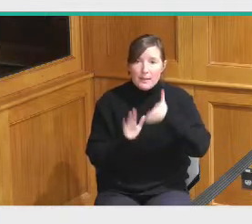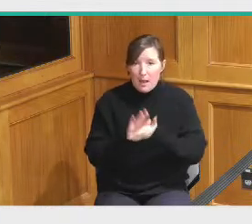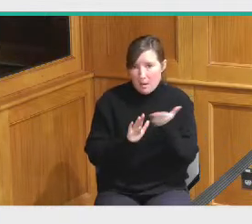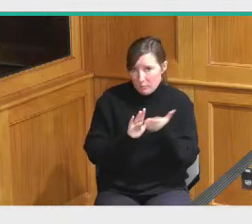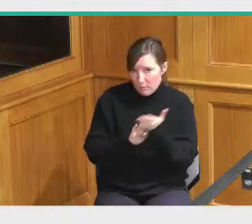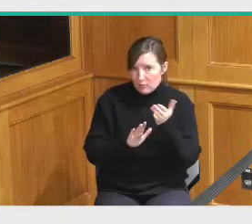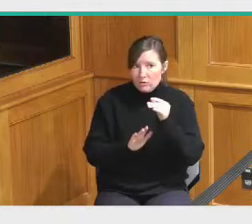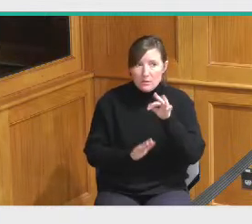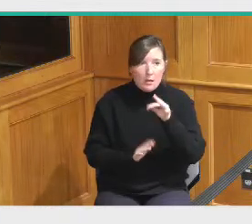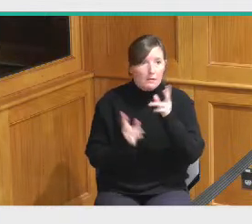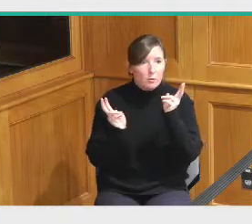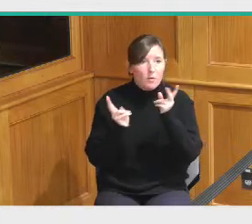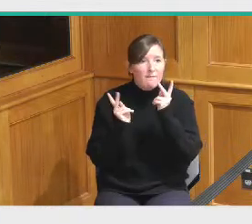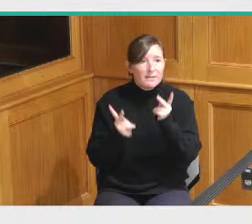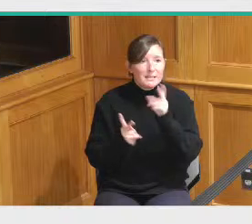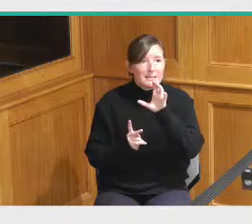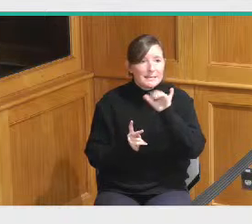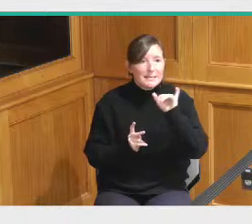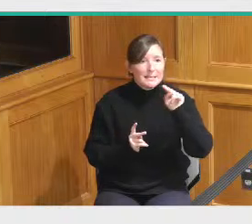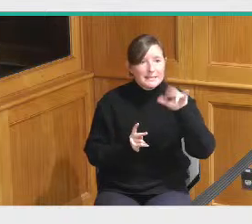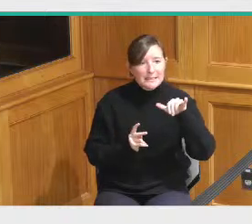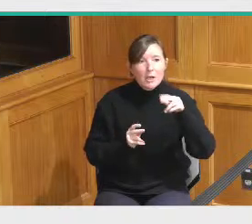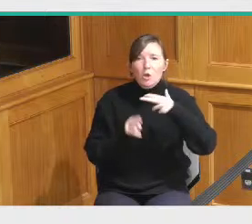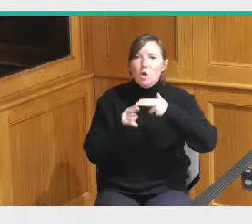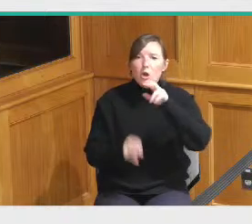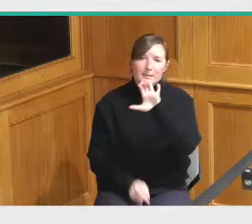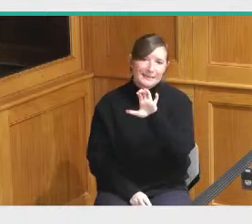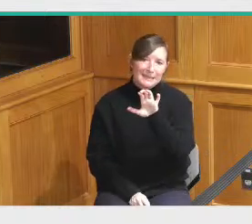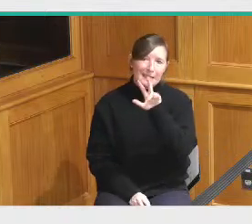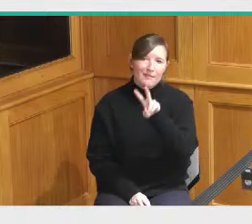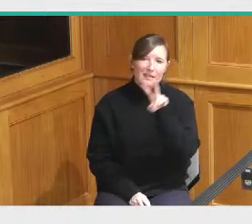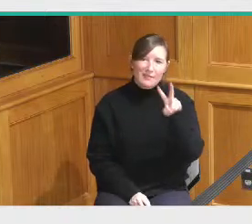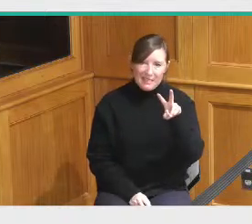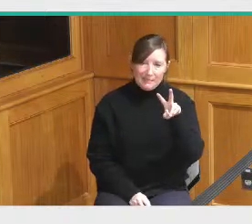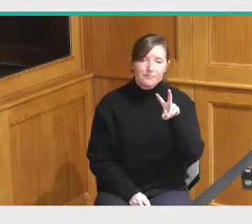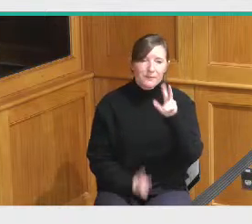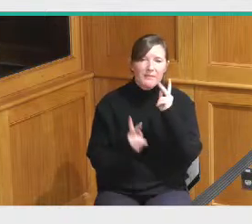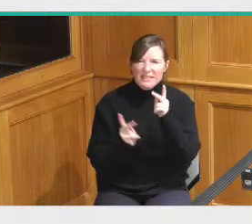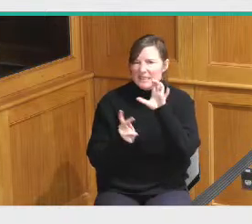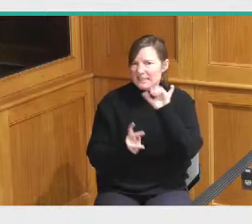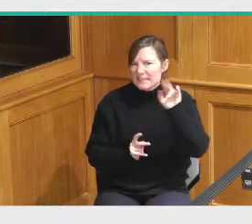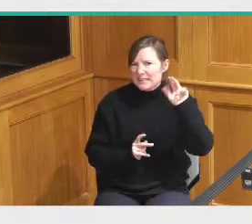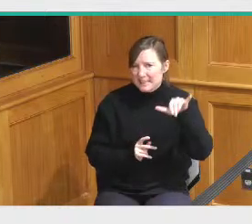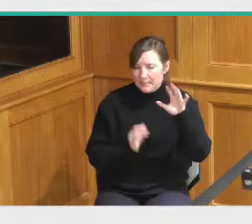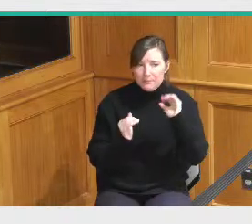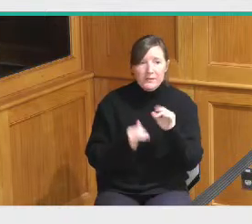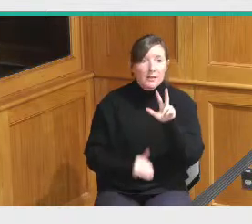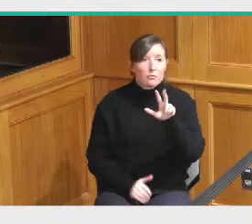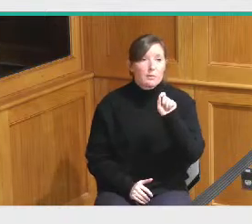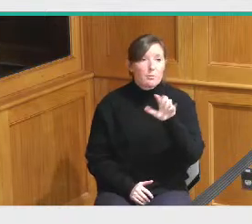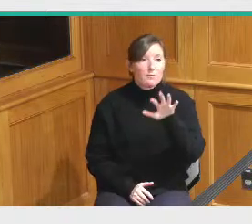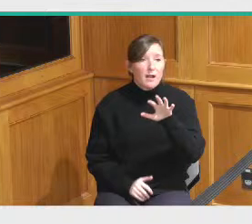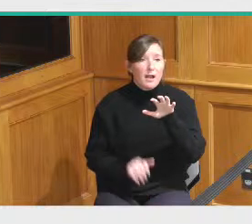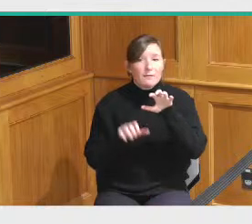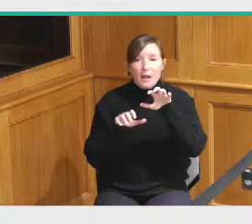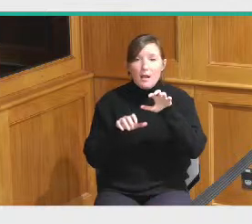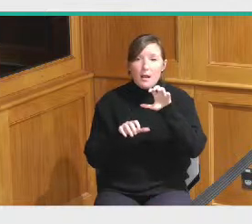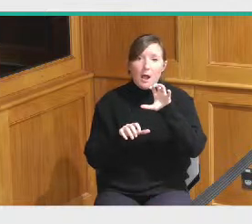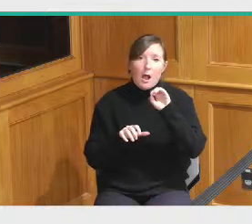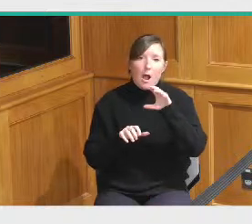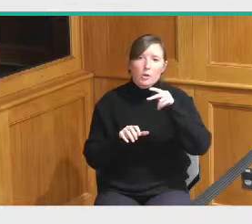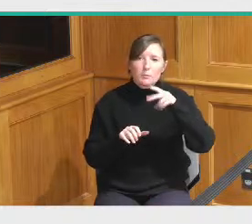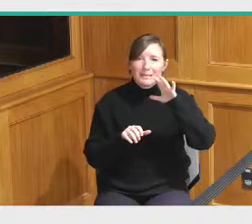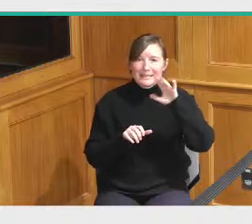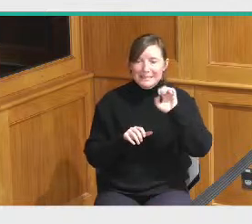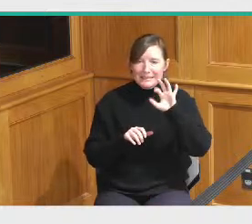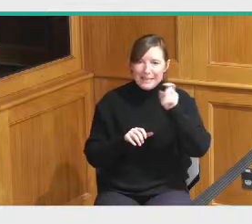Visit Cincy, otherwise known as the CVB. We have the 3.5% occupancy tax at the county levies for the